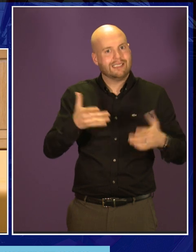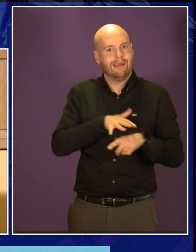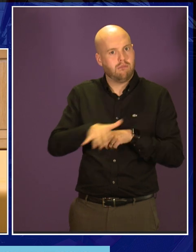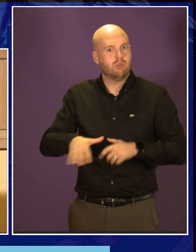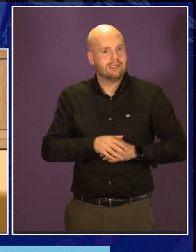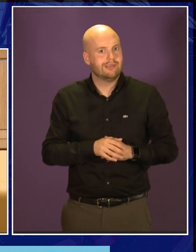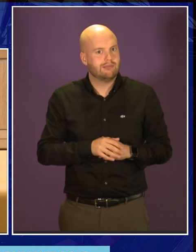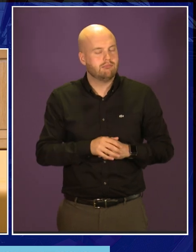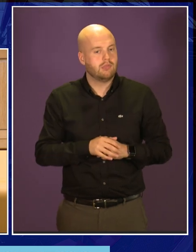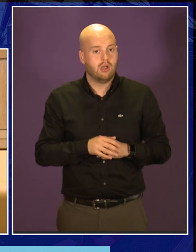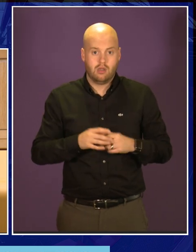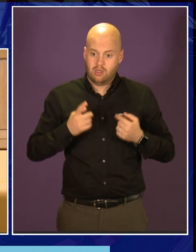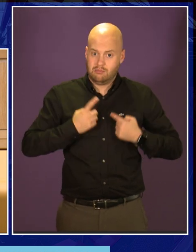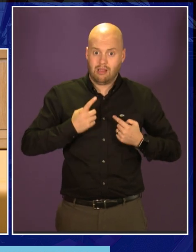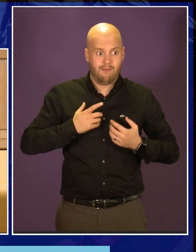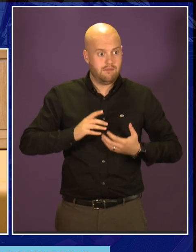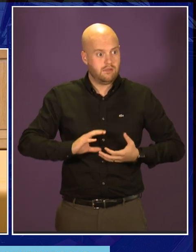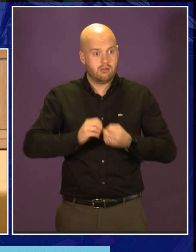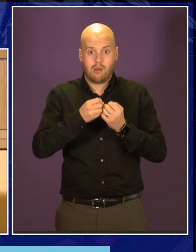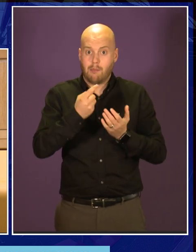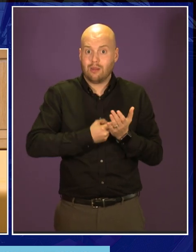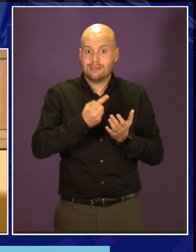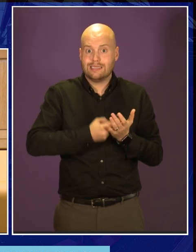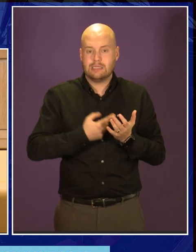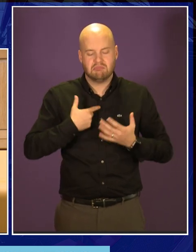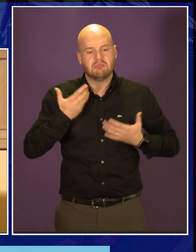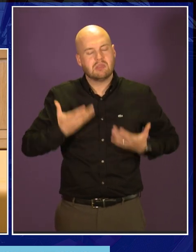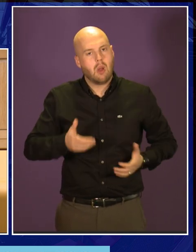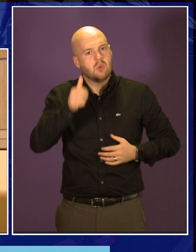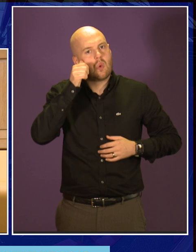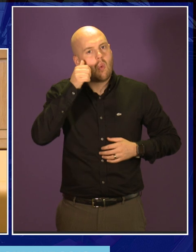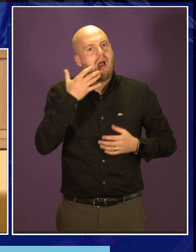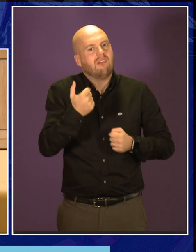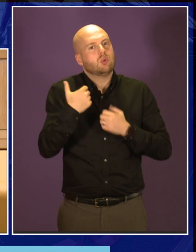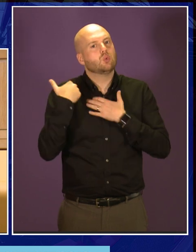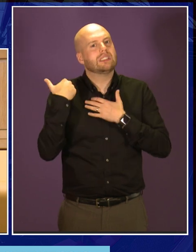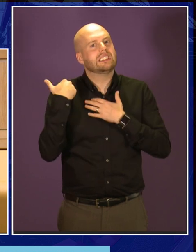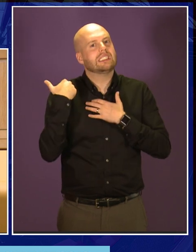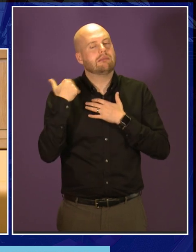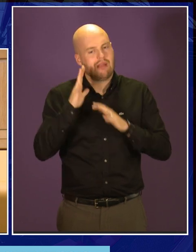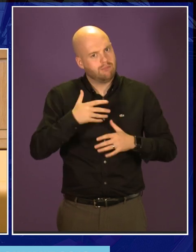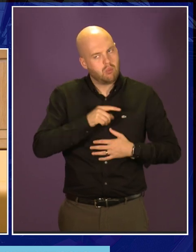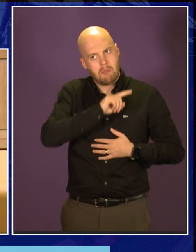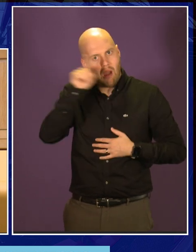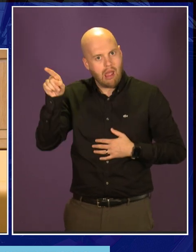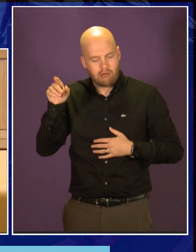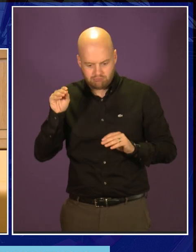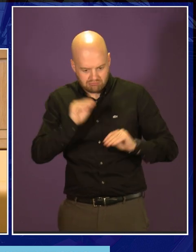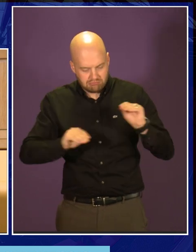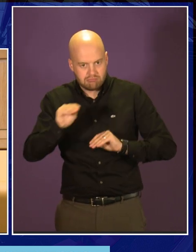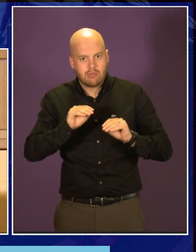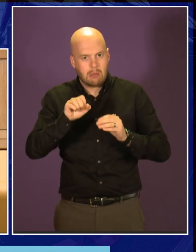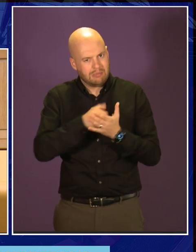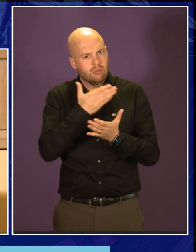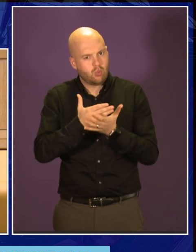I think I've got a duty to ensure that we revisit the position of culture now and ensure that we place culture and